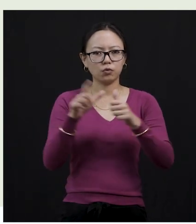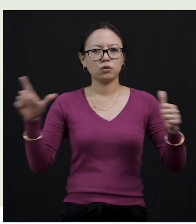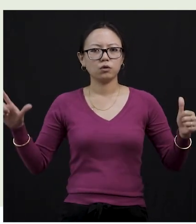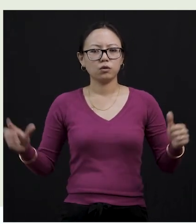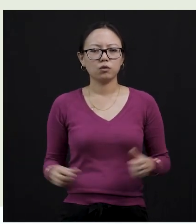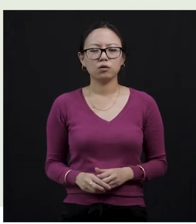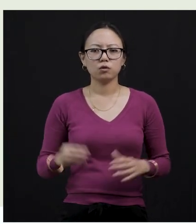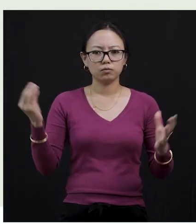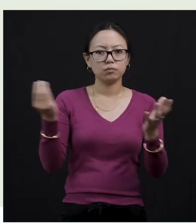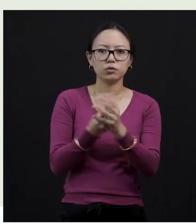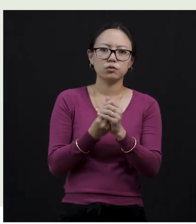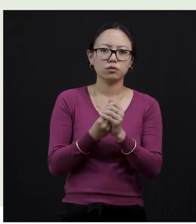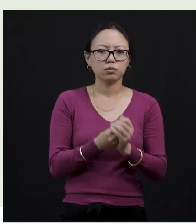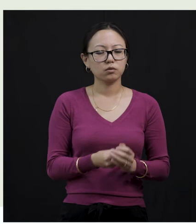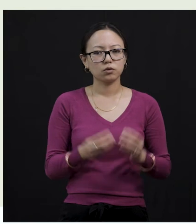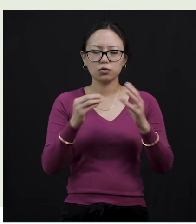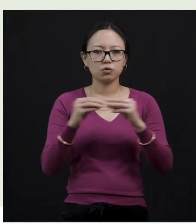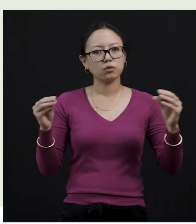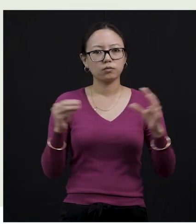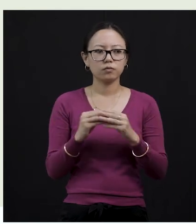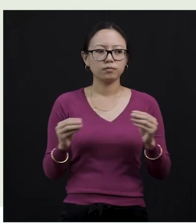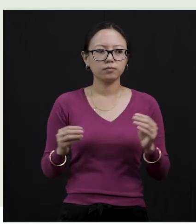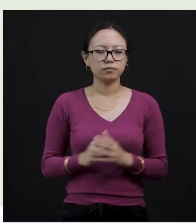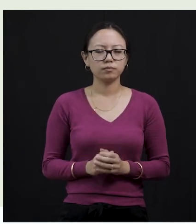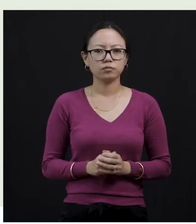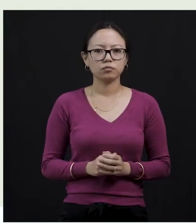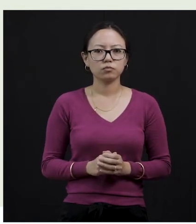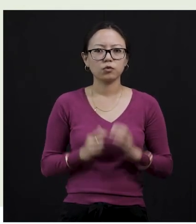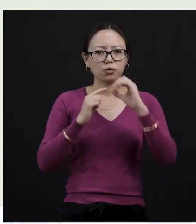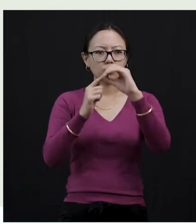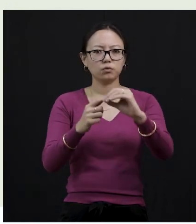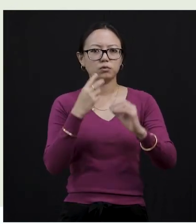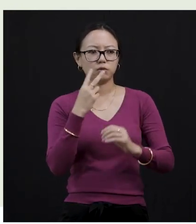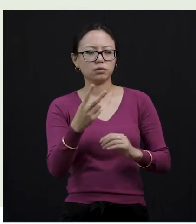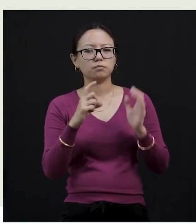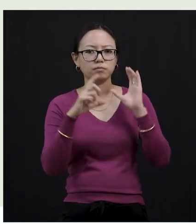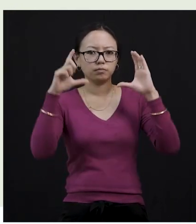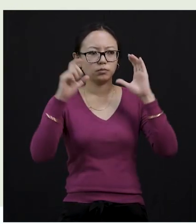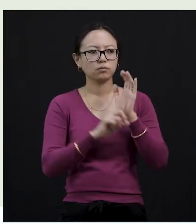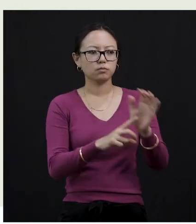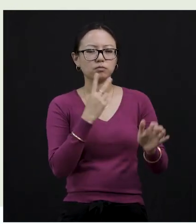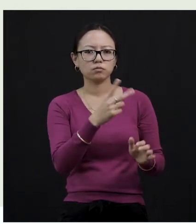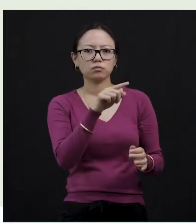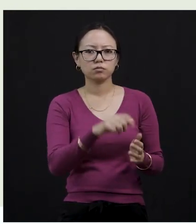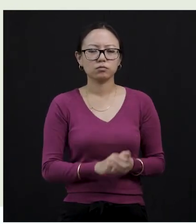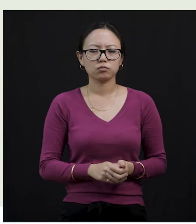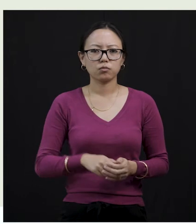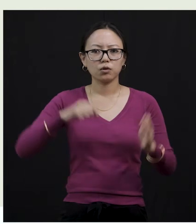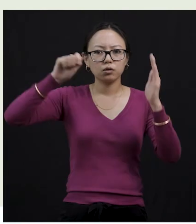together. Okay, what is the question? Try to read, all of you. In a cinema